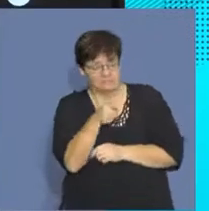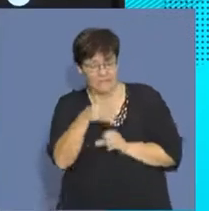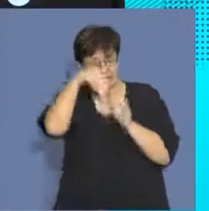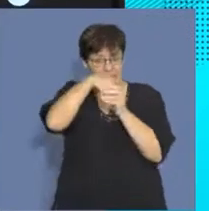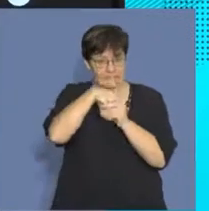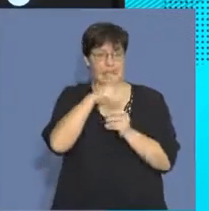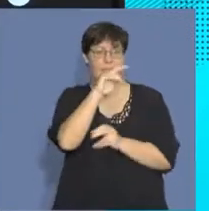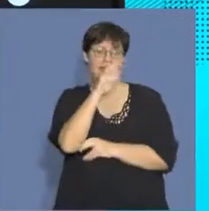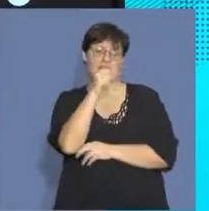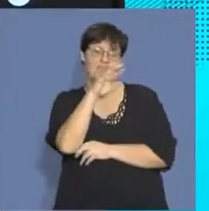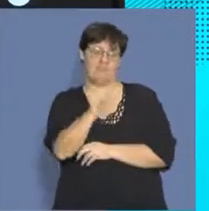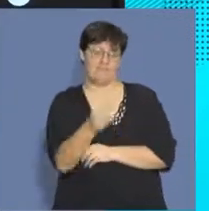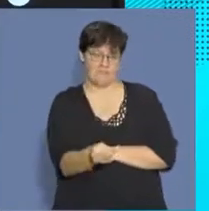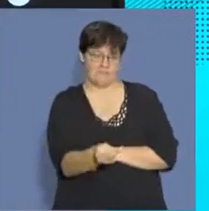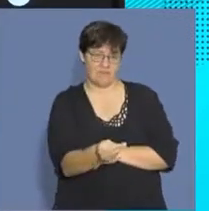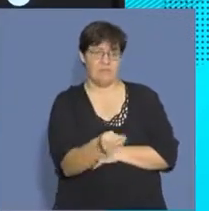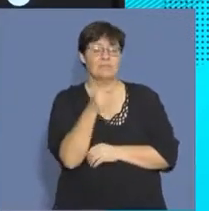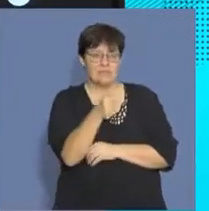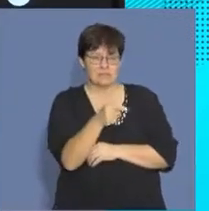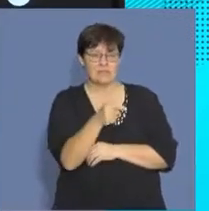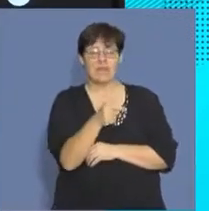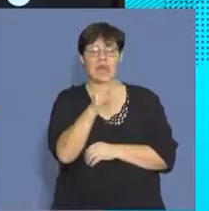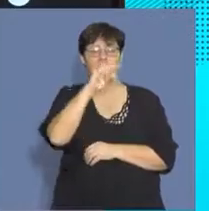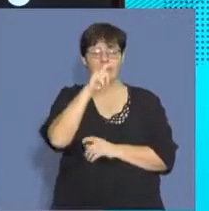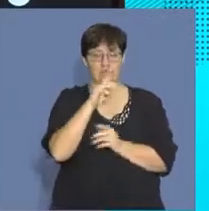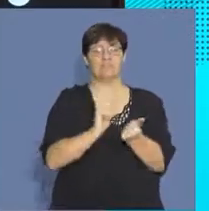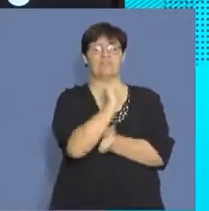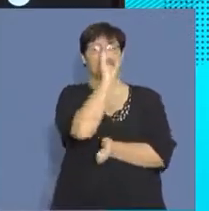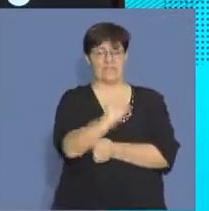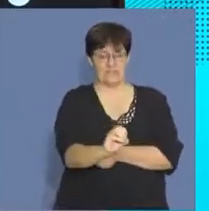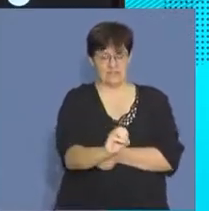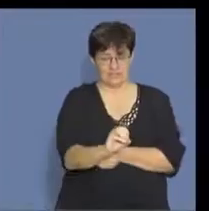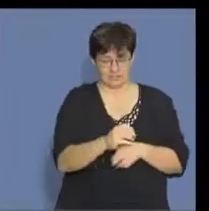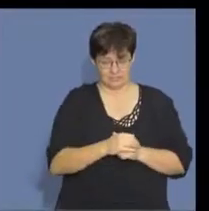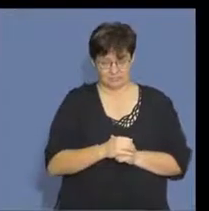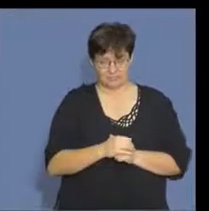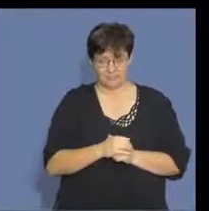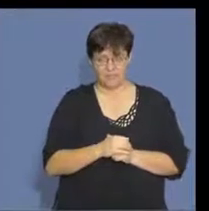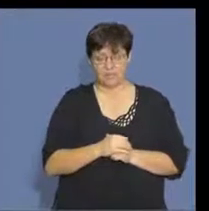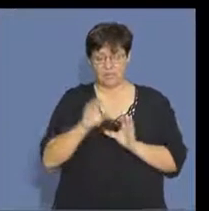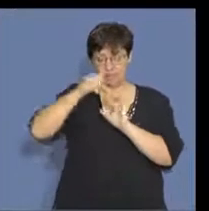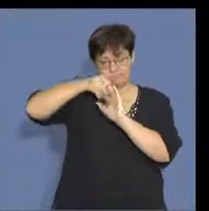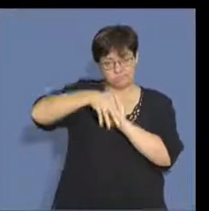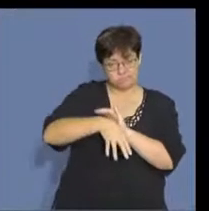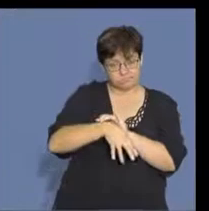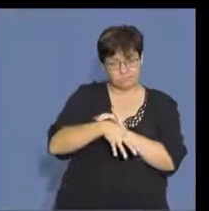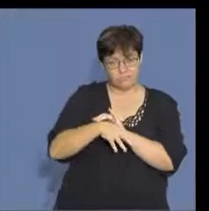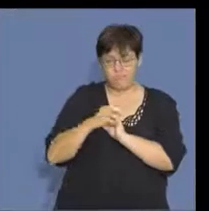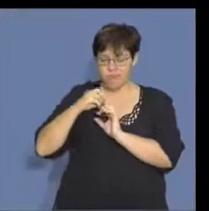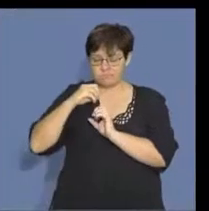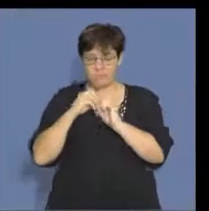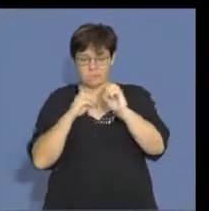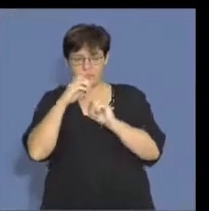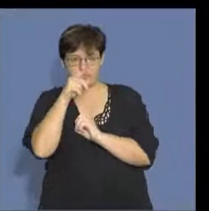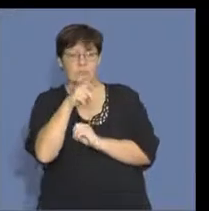bacteria. And these bacteria are called nitrogen-fixing bacteria. And so these root bacteria or nodules are able